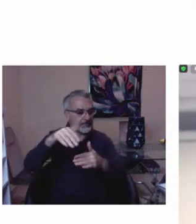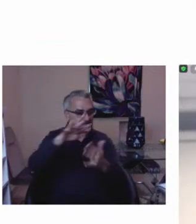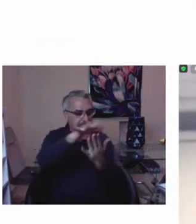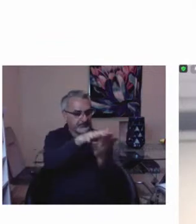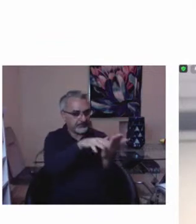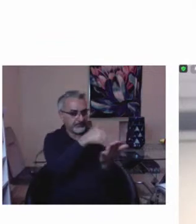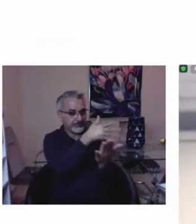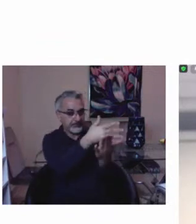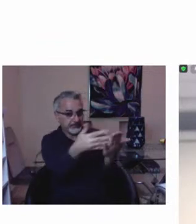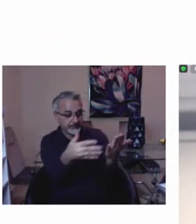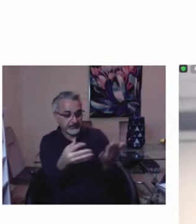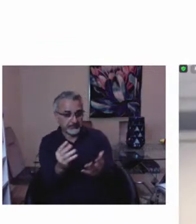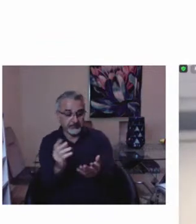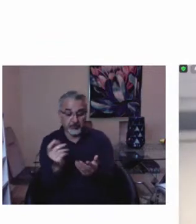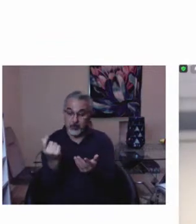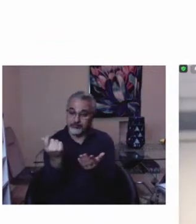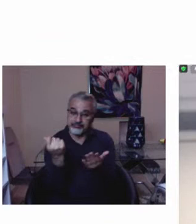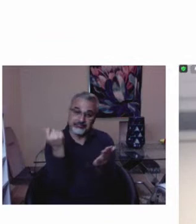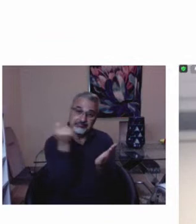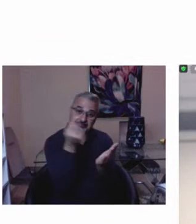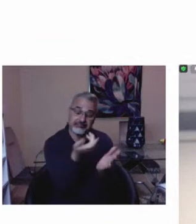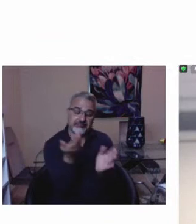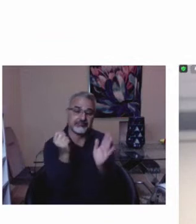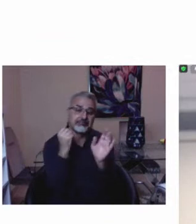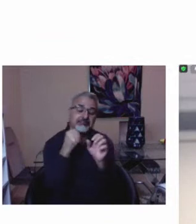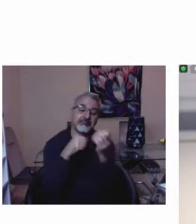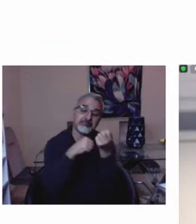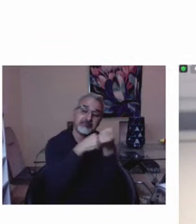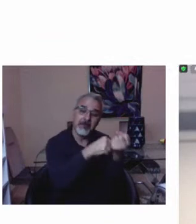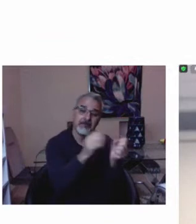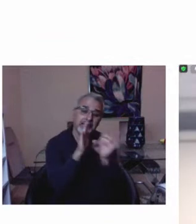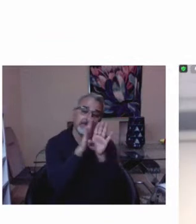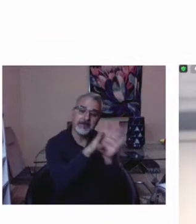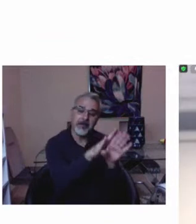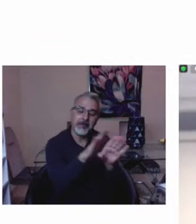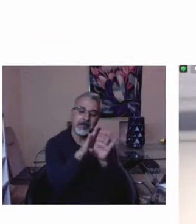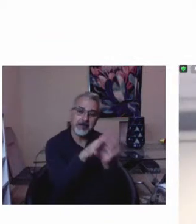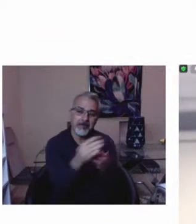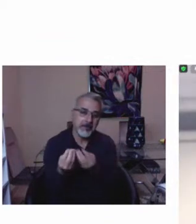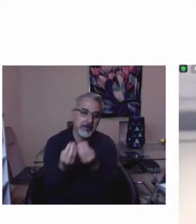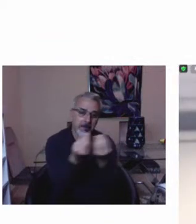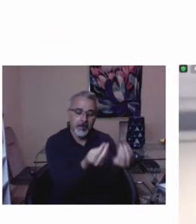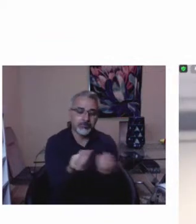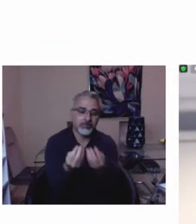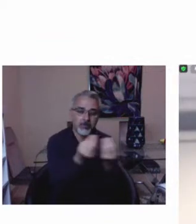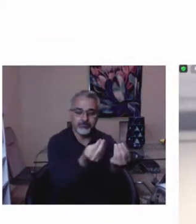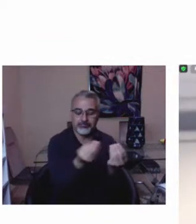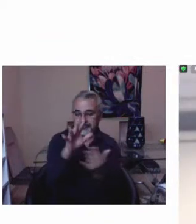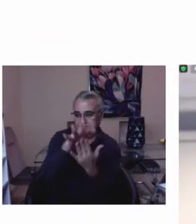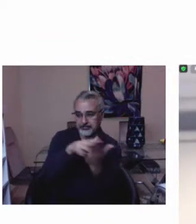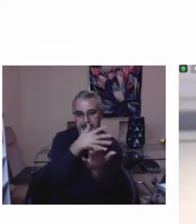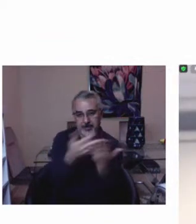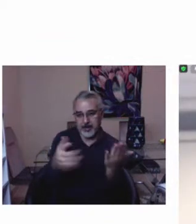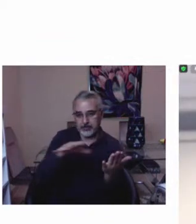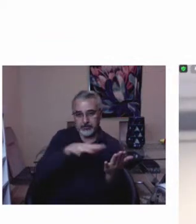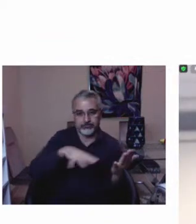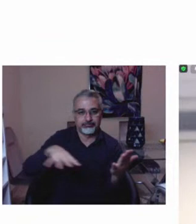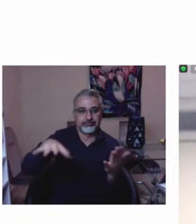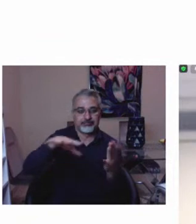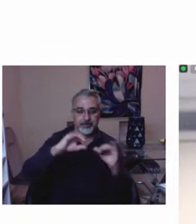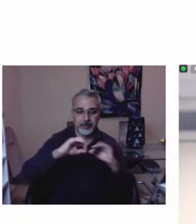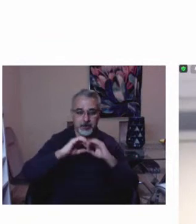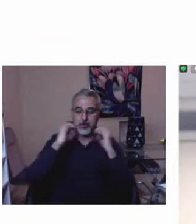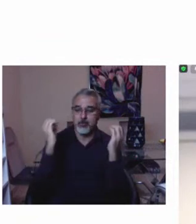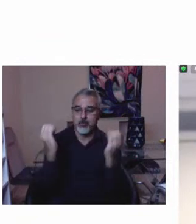are aligned with the different strategies, but we haven't found the necessary funding to put in place these strategies. The agenda